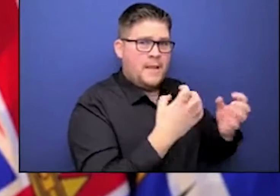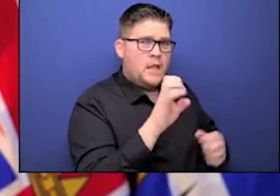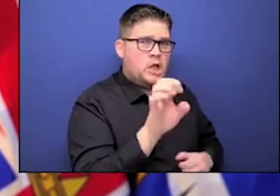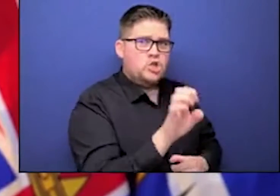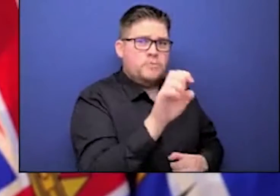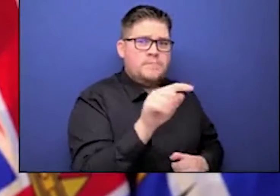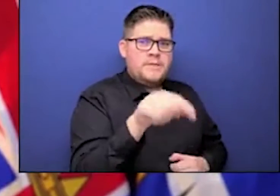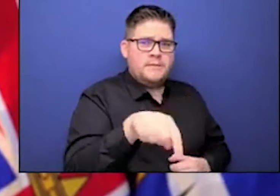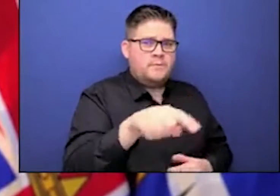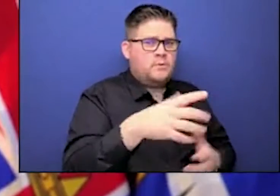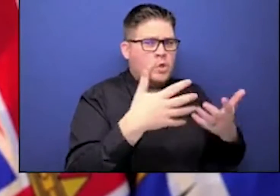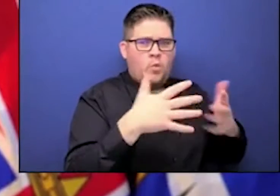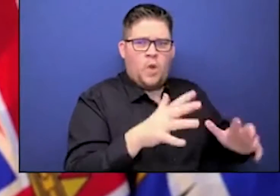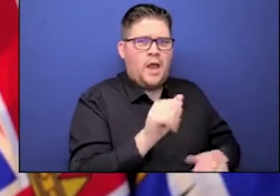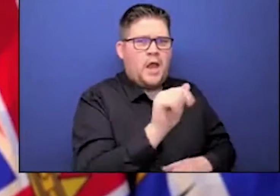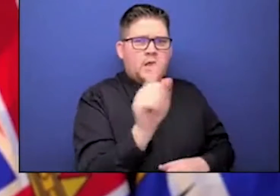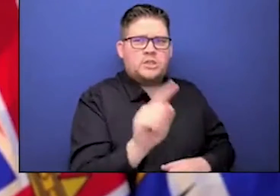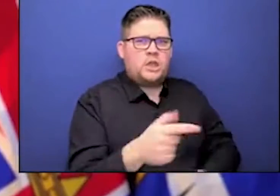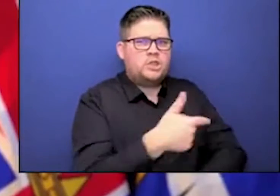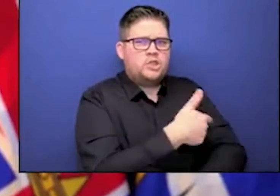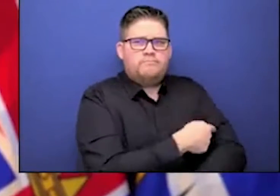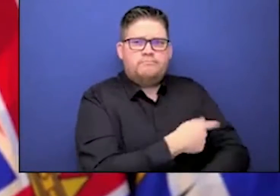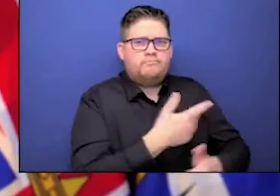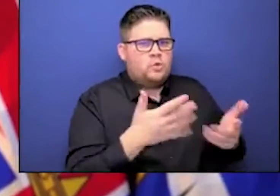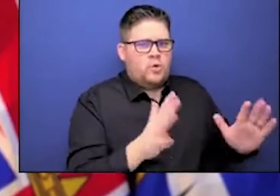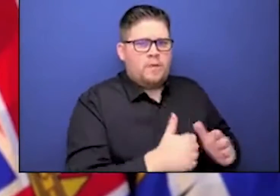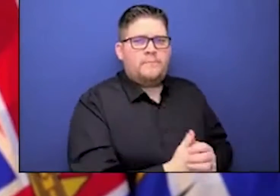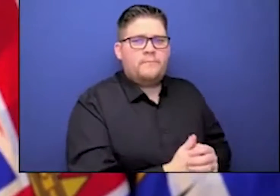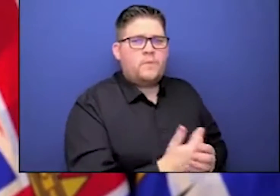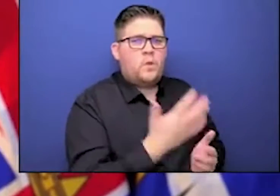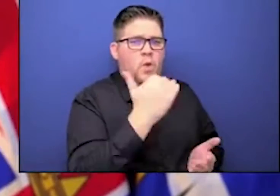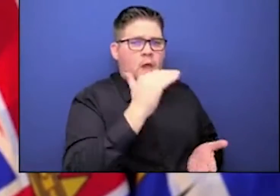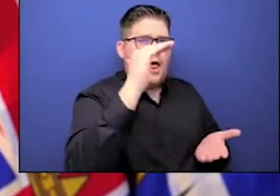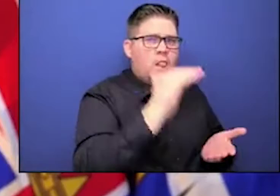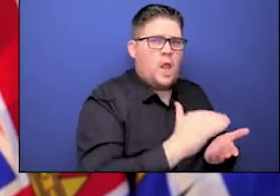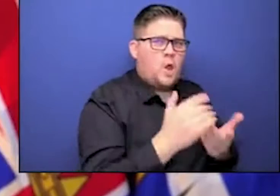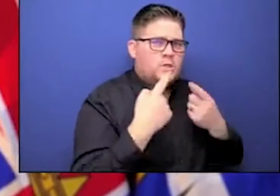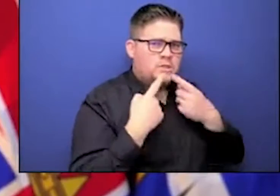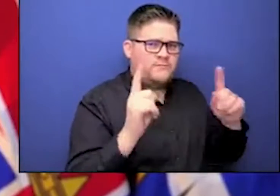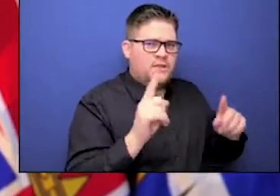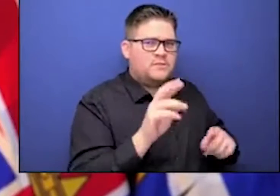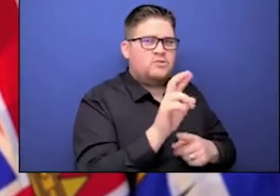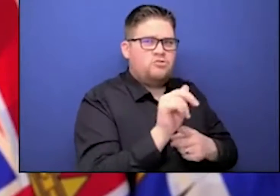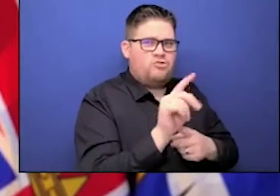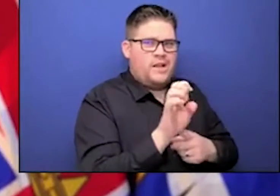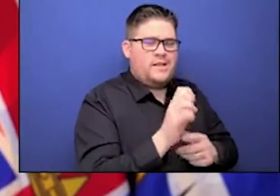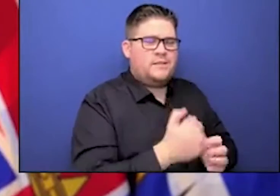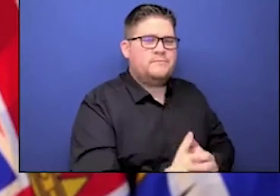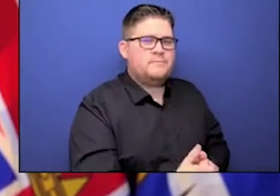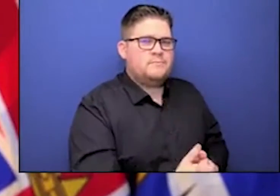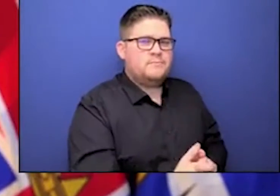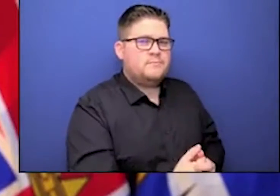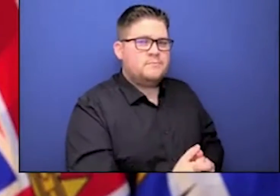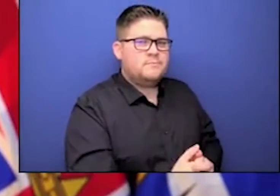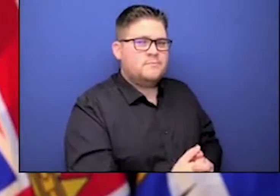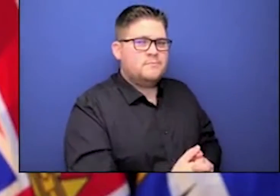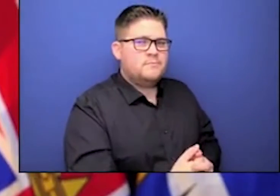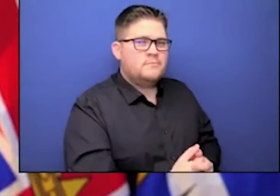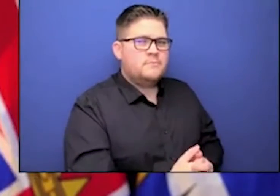clinical trials obviously had lower efficacy rates than Pfizer and Moderna. Yeah, and I think we need to, I think it's a really good